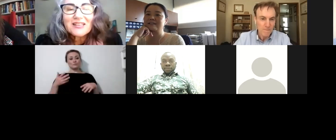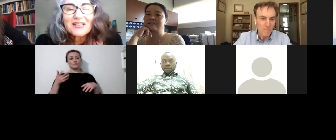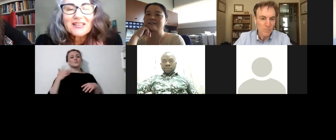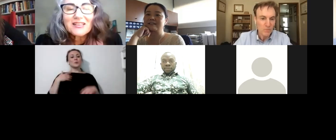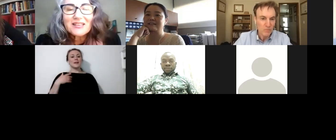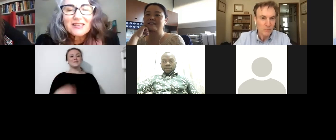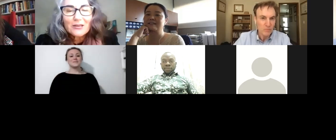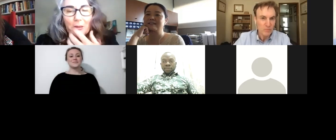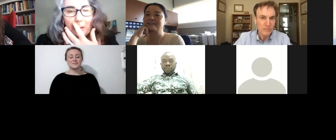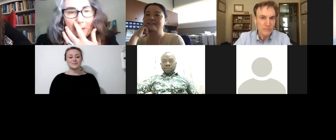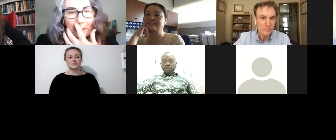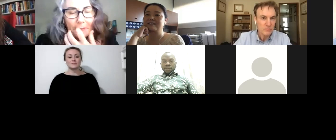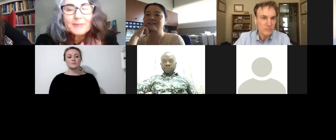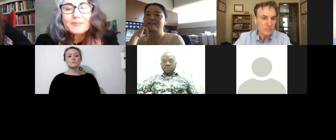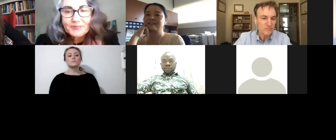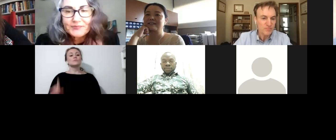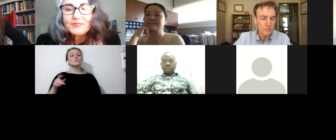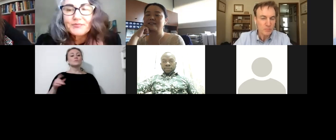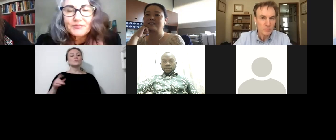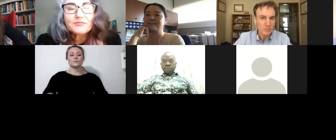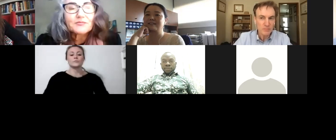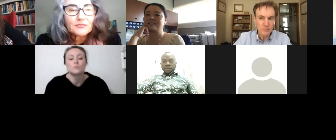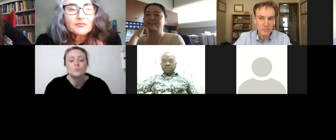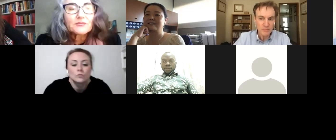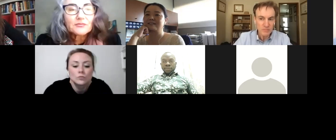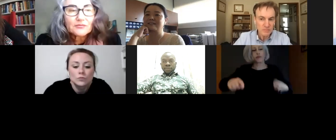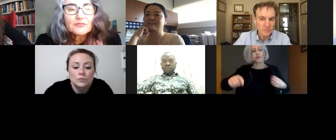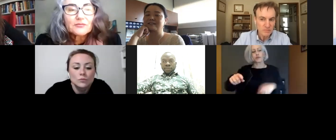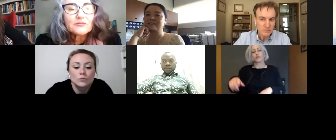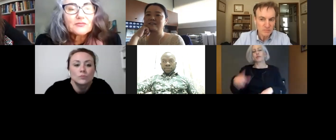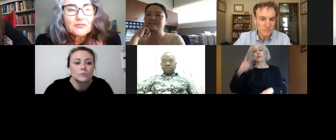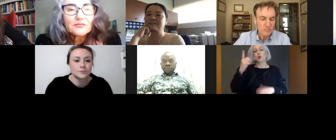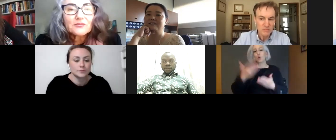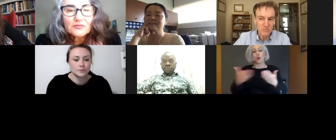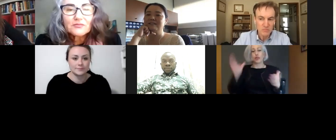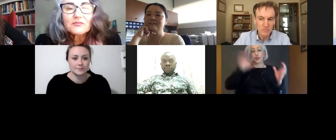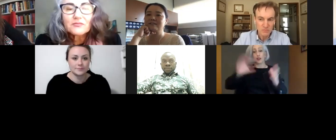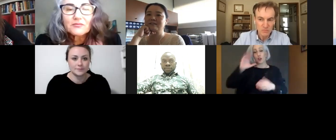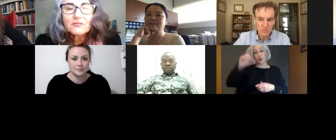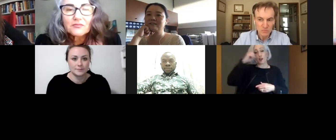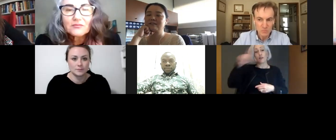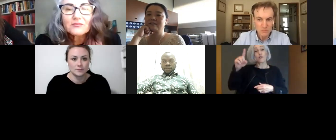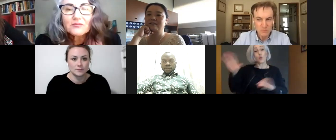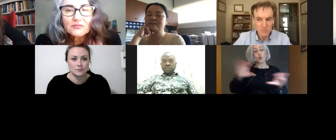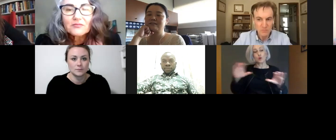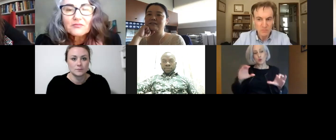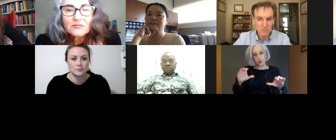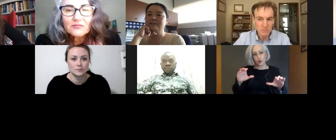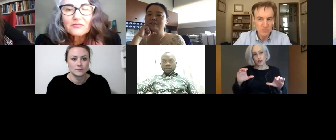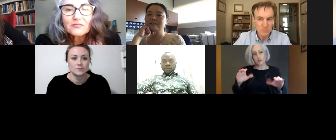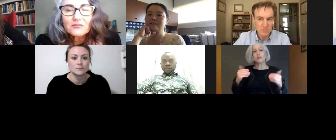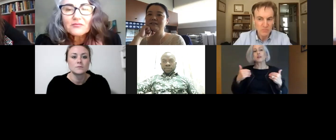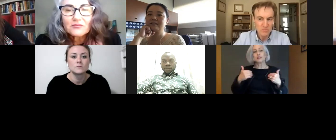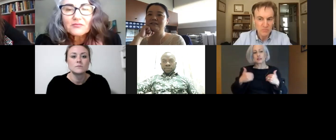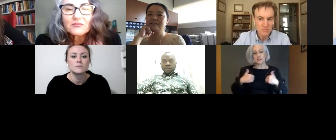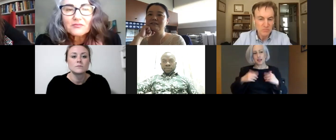coming from not just anesthesia. One of the things that I've been hoping to do is to get the various faculties well linked.